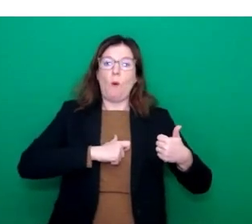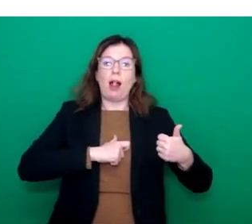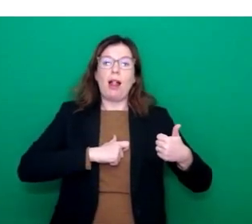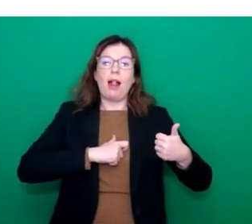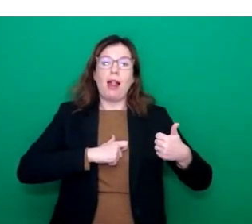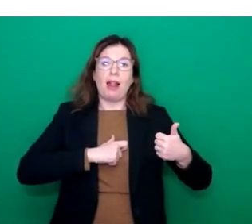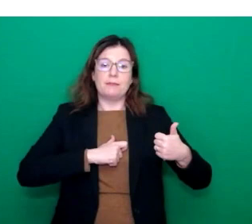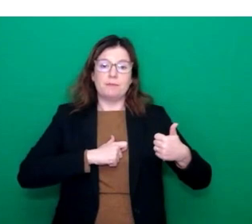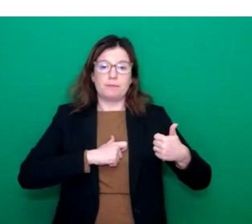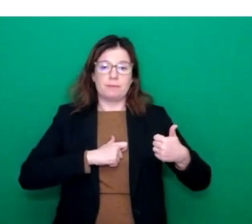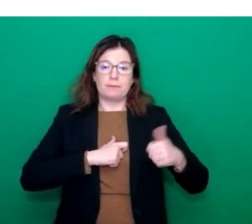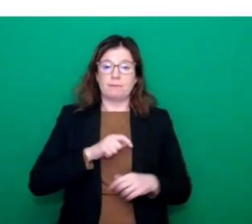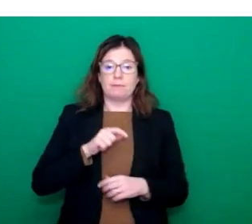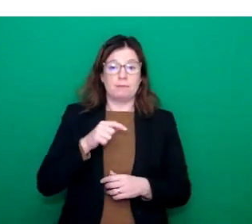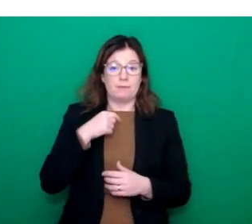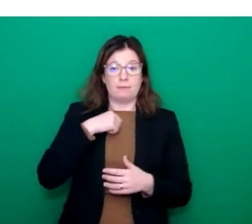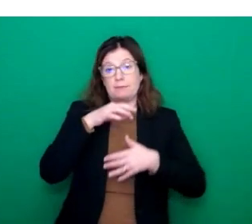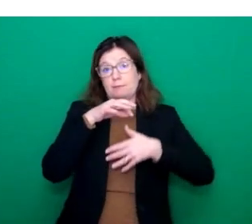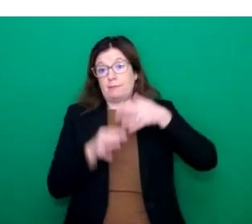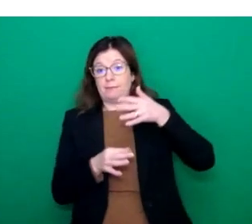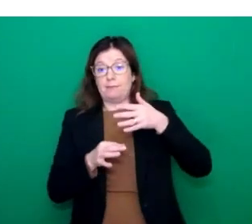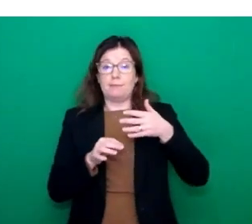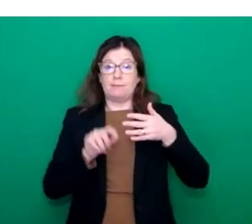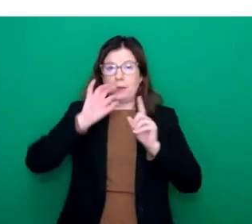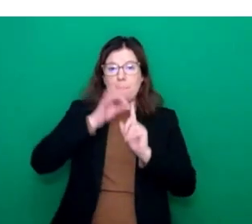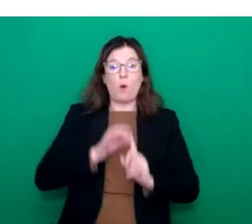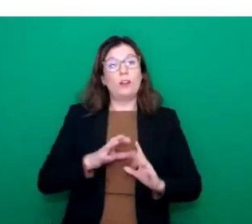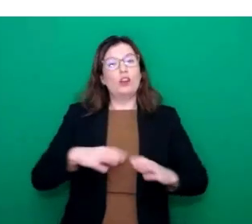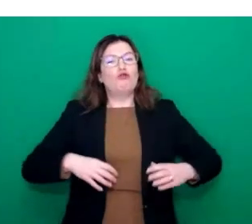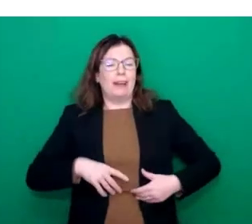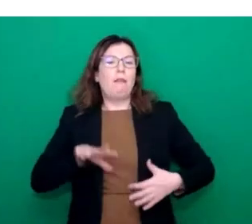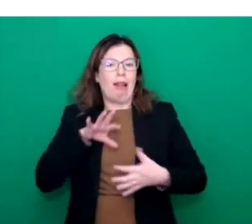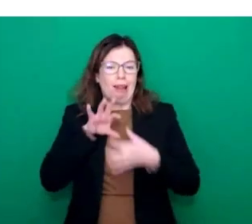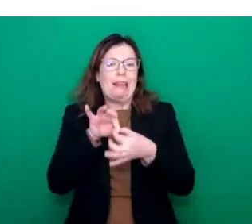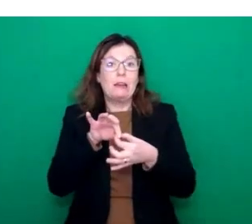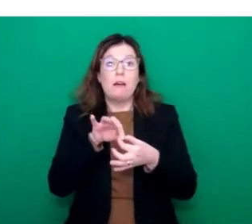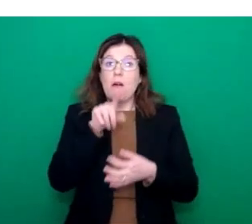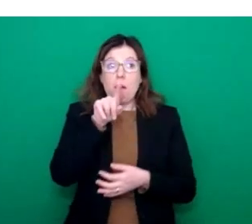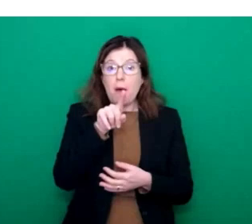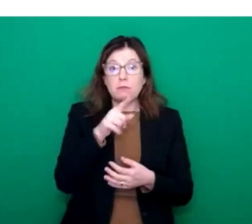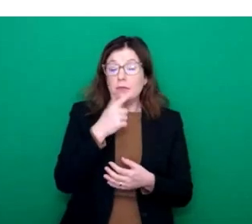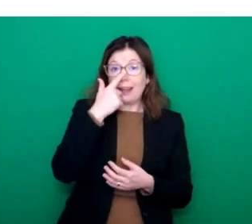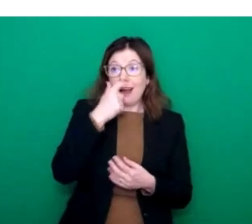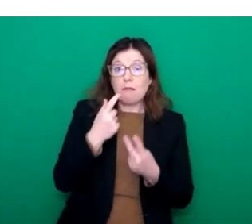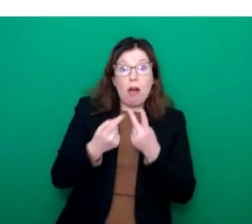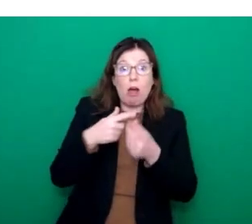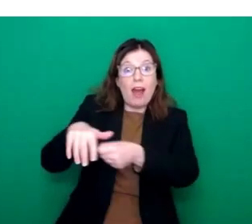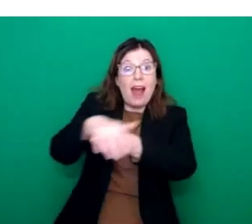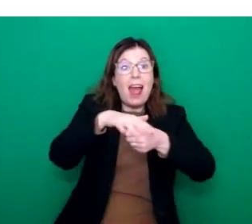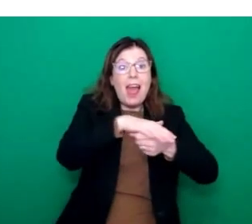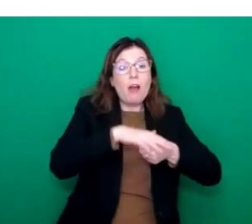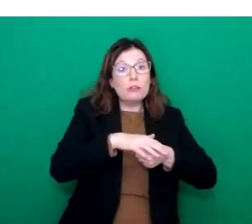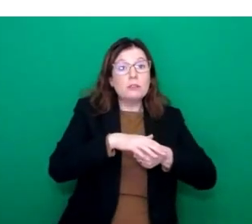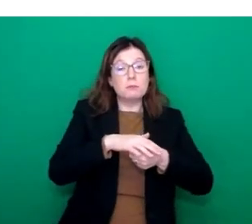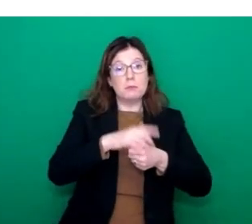the approaches we're developing in renal, but indeed they can be used in, we can adapt them for other